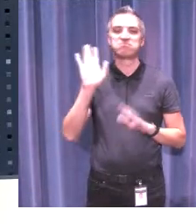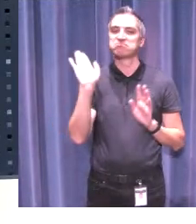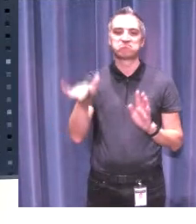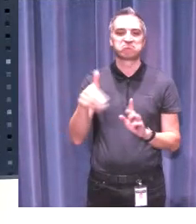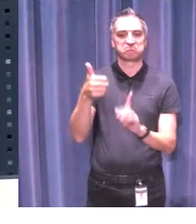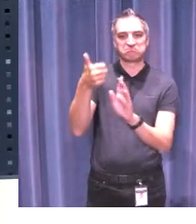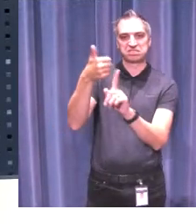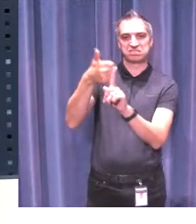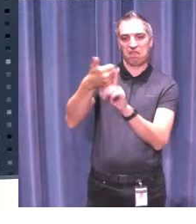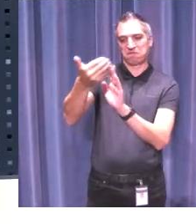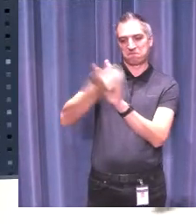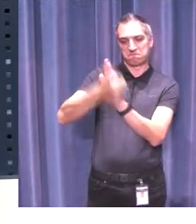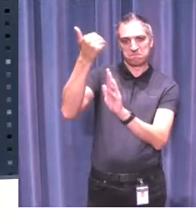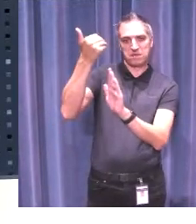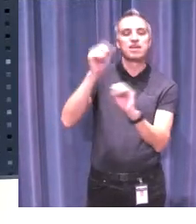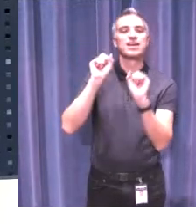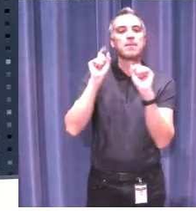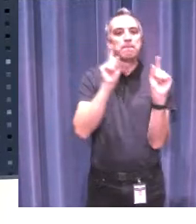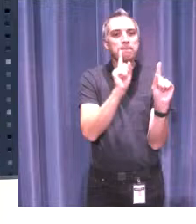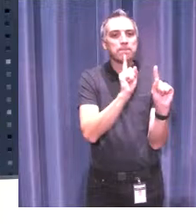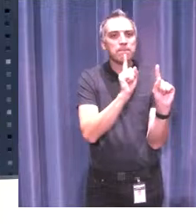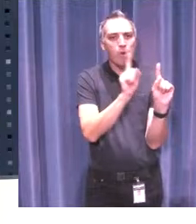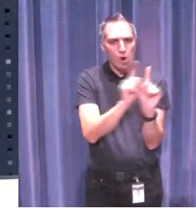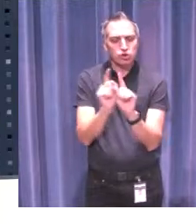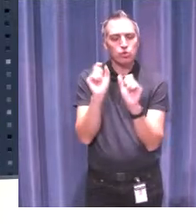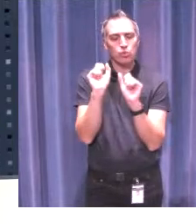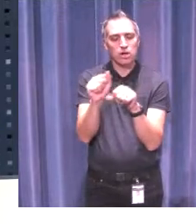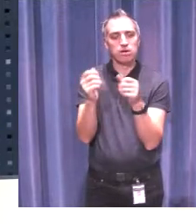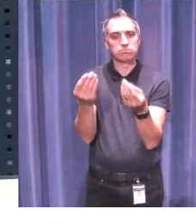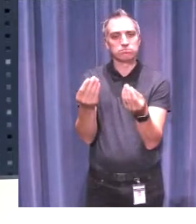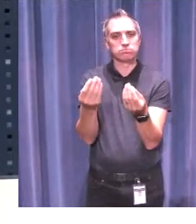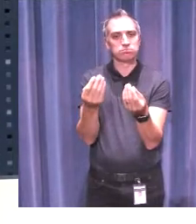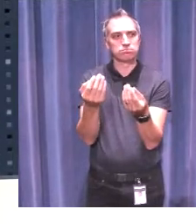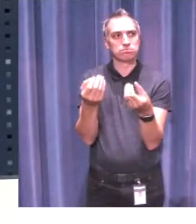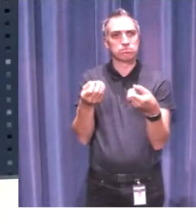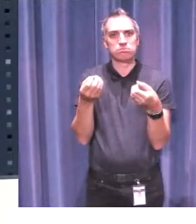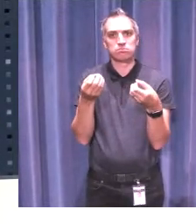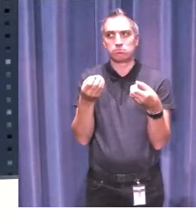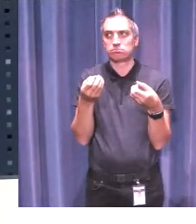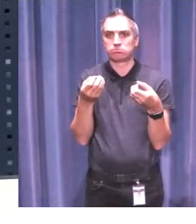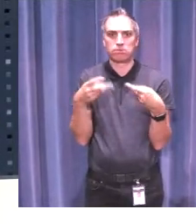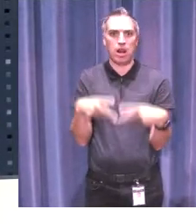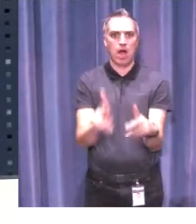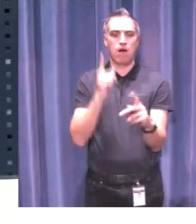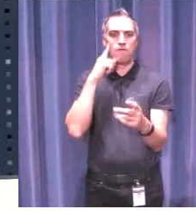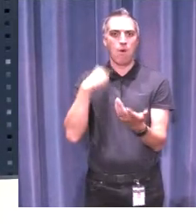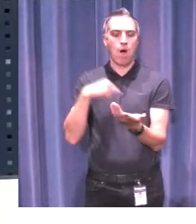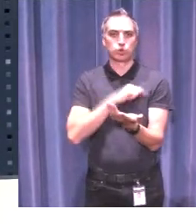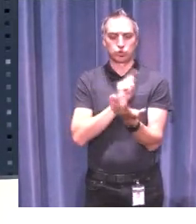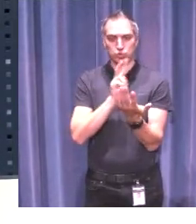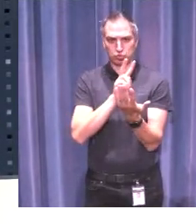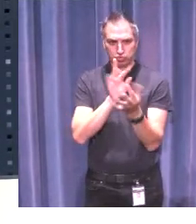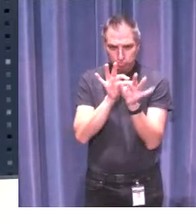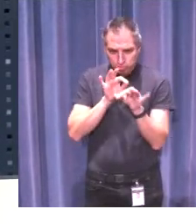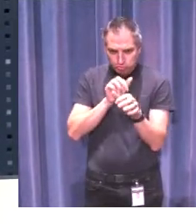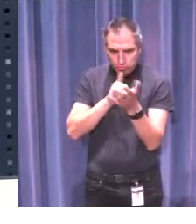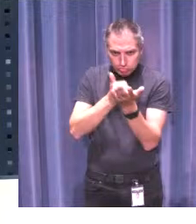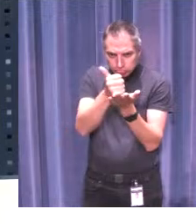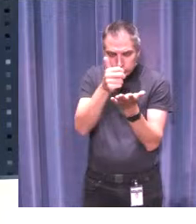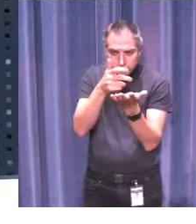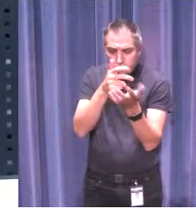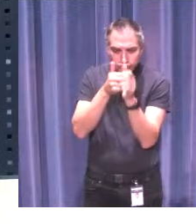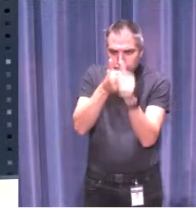us to track how students are moving towards graduation. We can intervene as needed with that